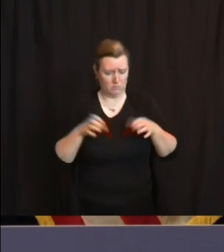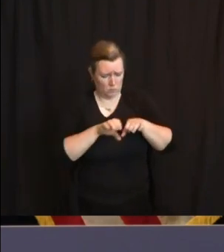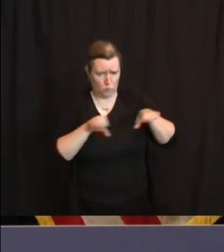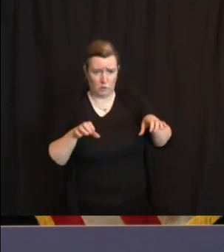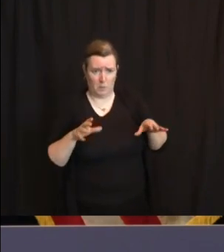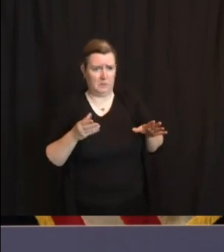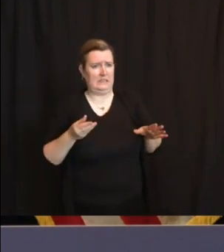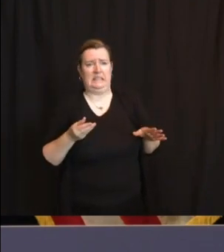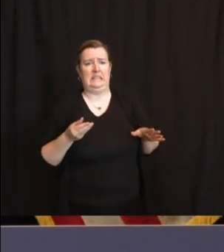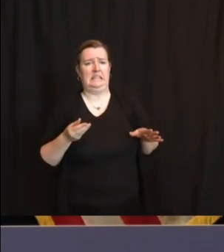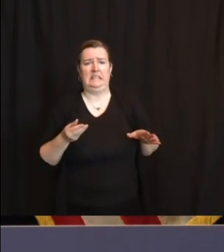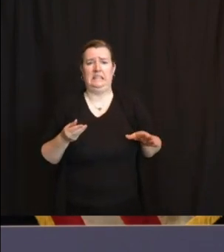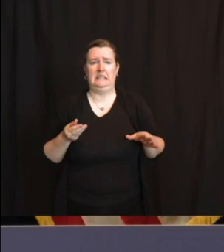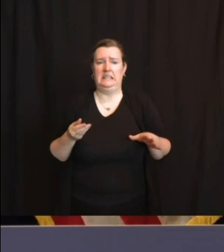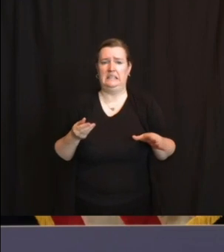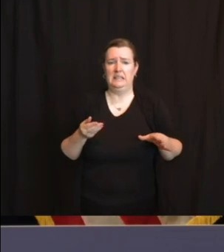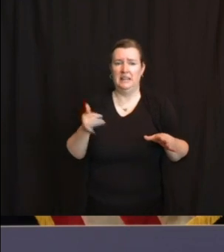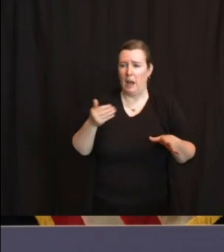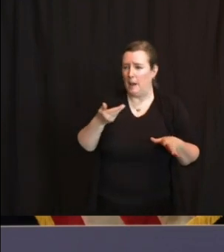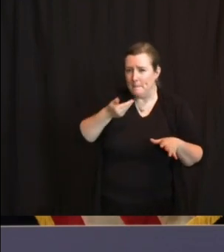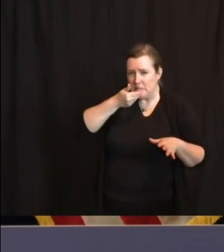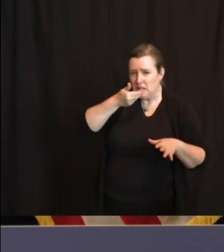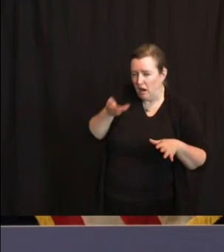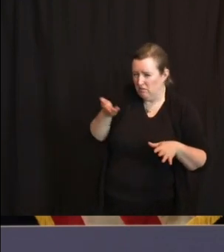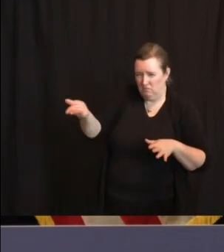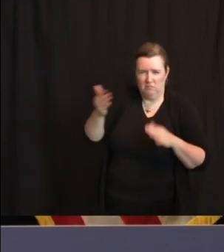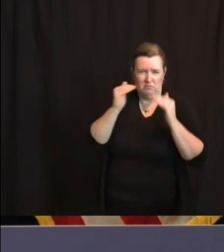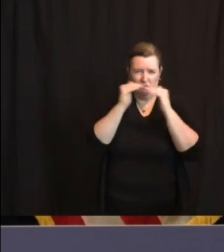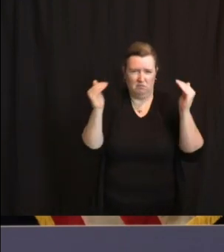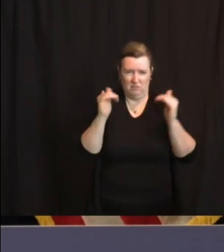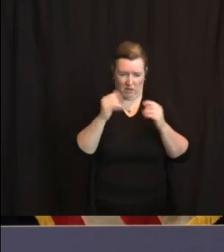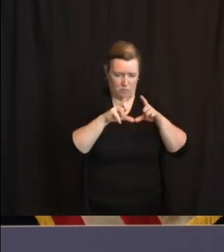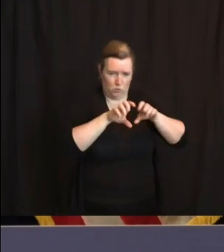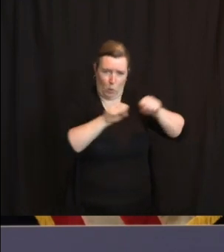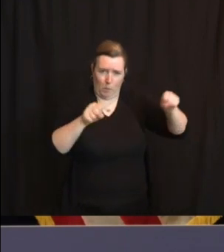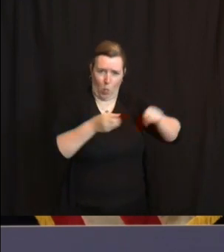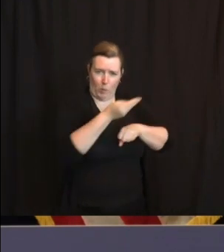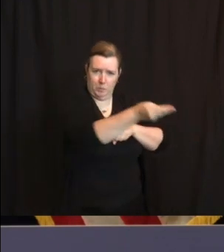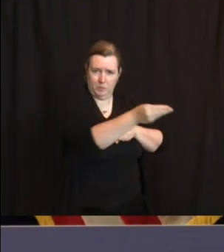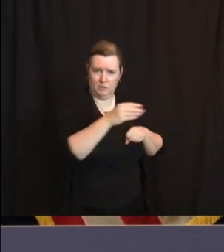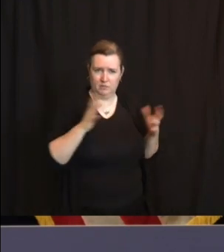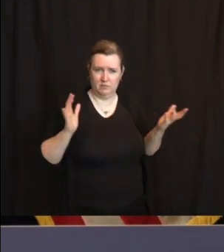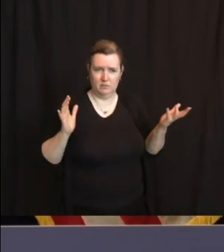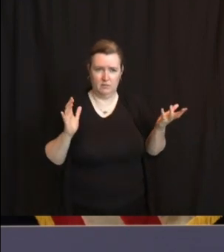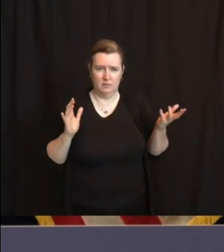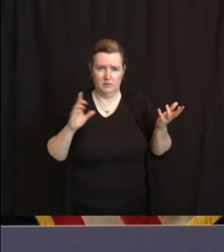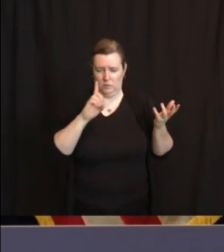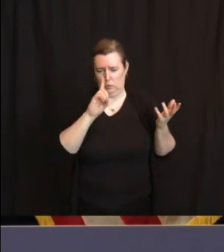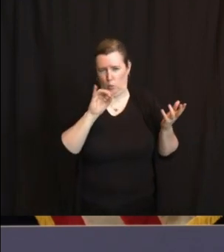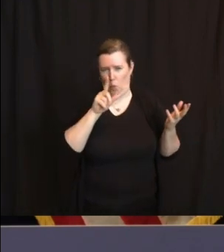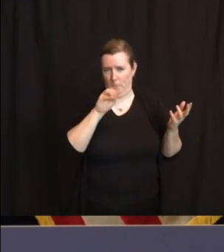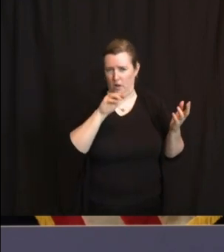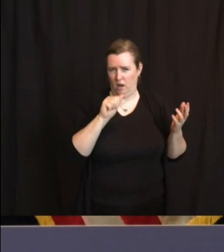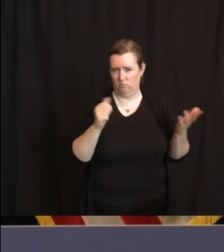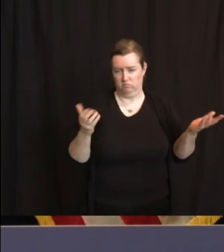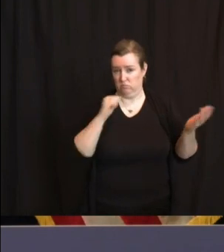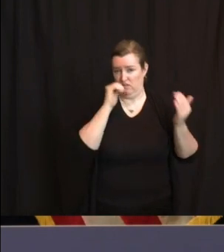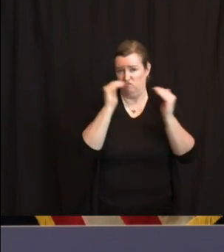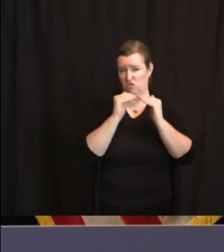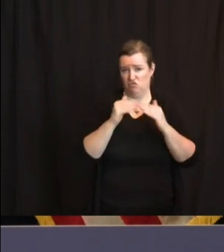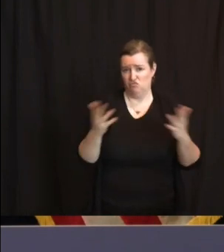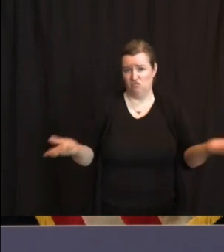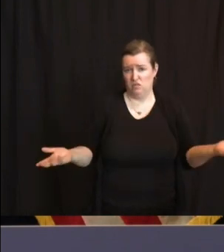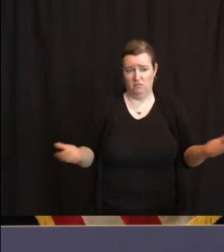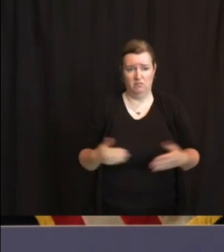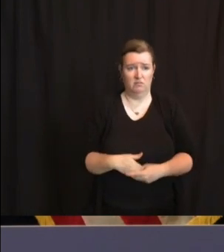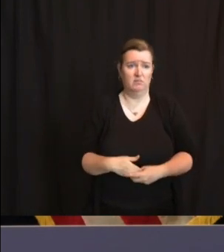Many have argued that it's not fair and there's no logic. So on the second one, I'm going to leave out the fact, check